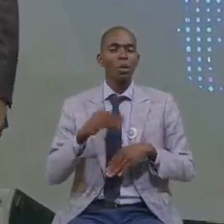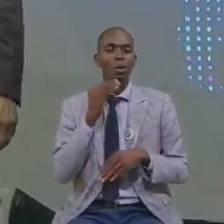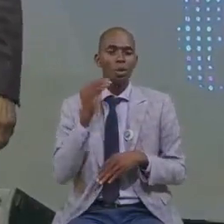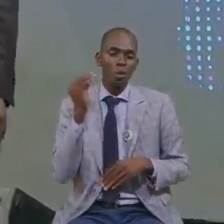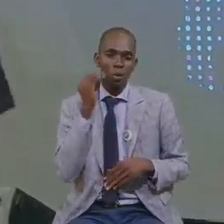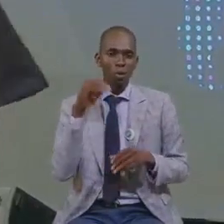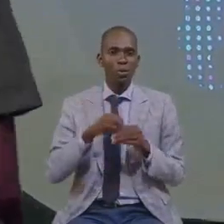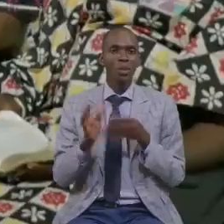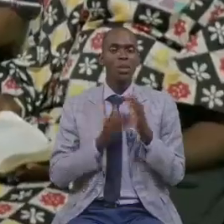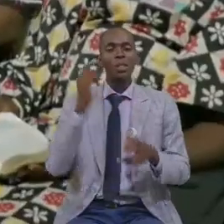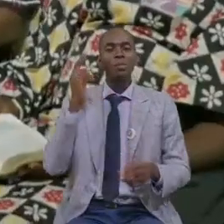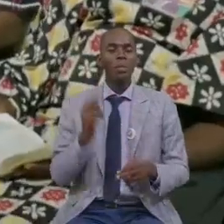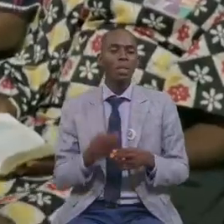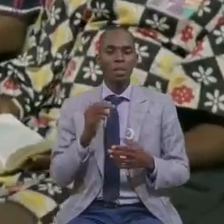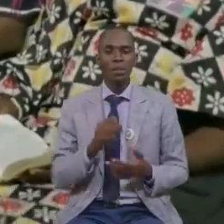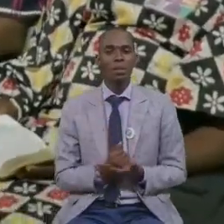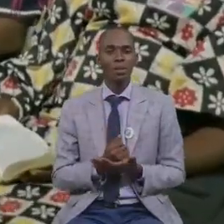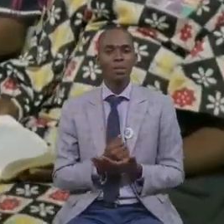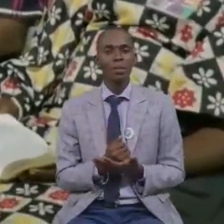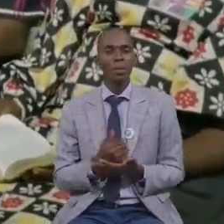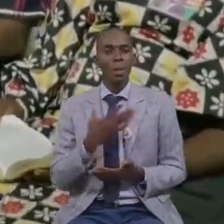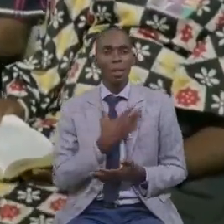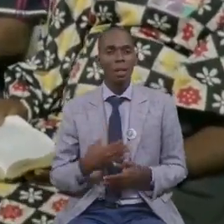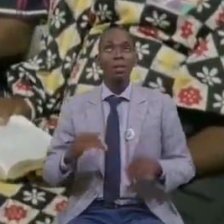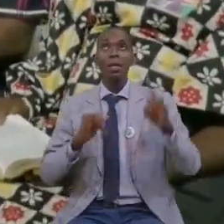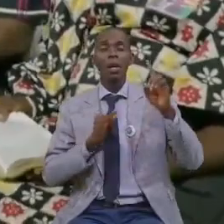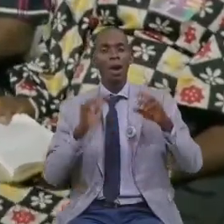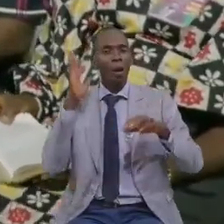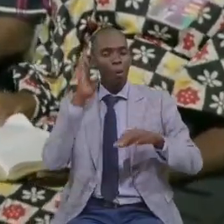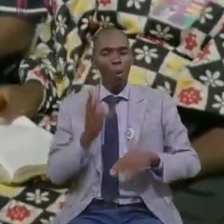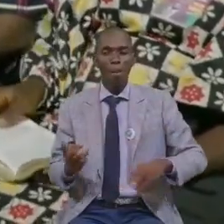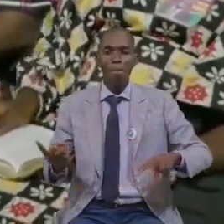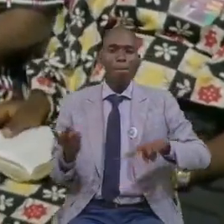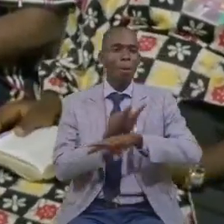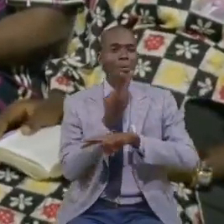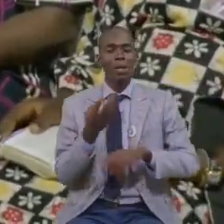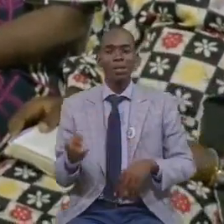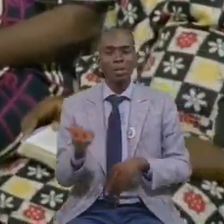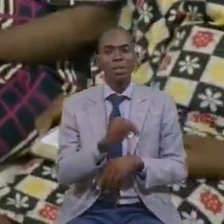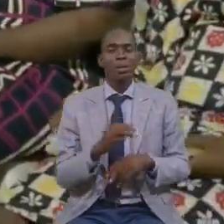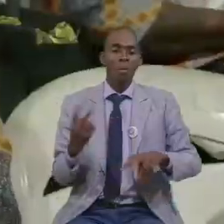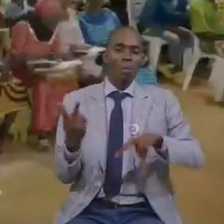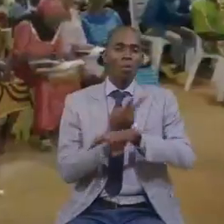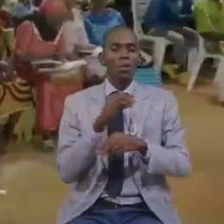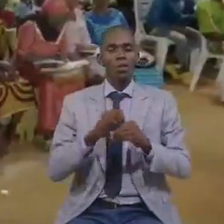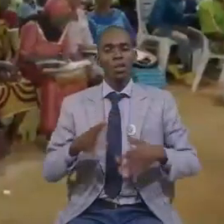in Jesus' name. And I will multiply them. Multiplication in your